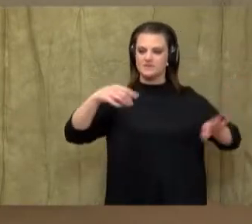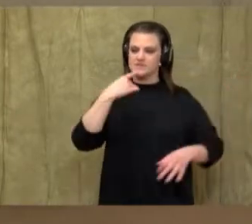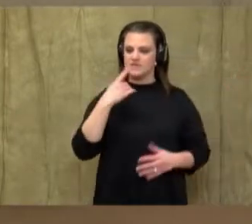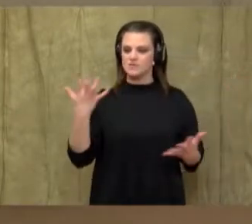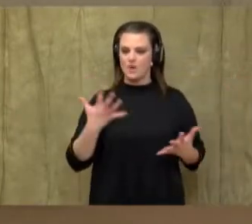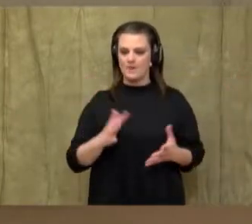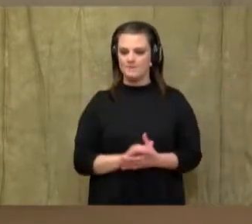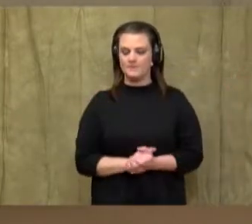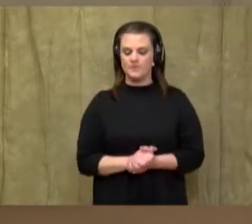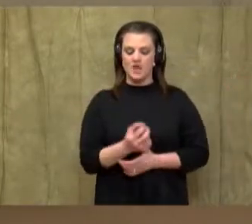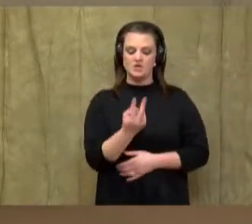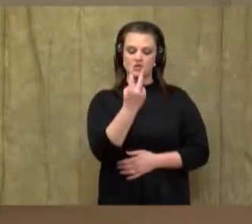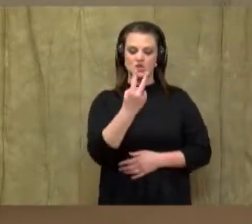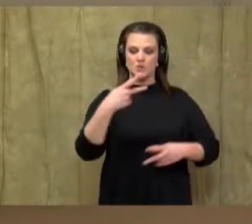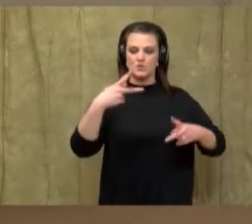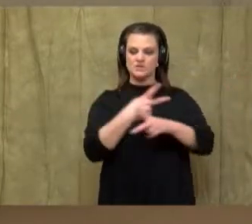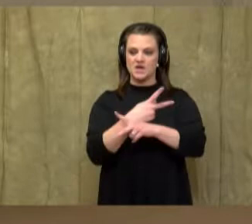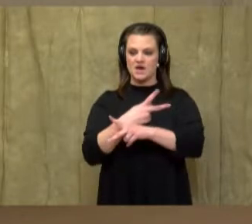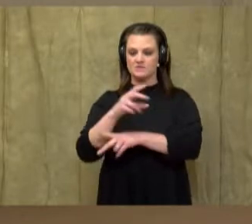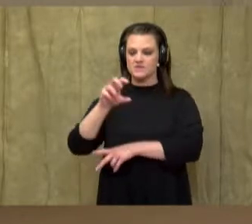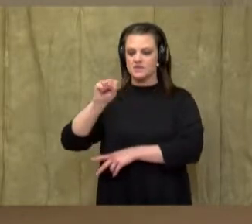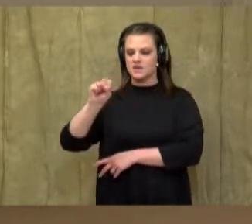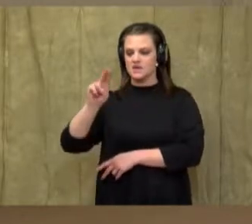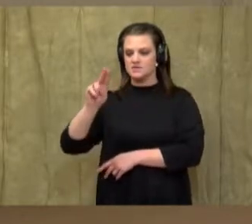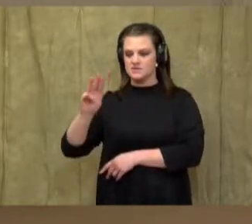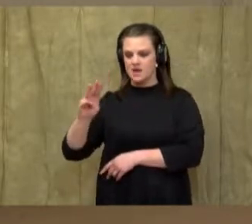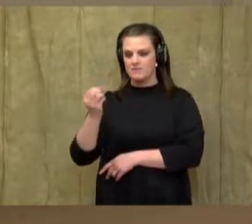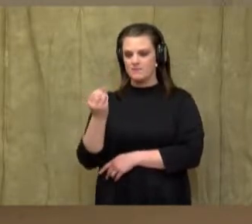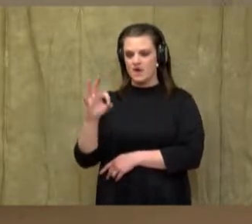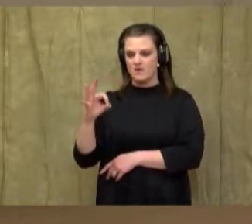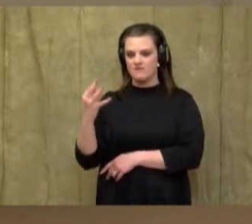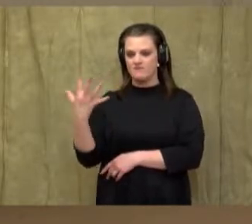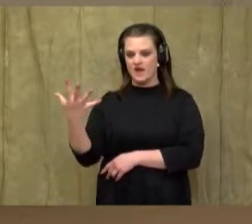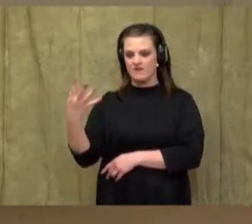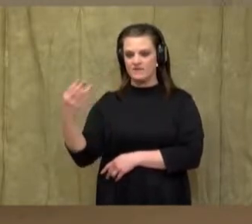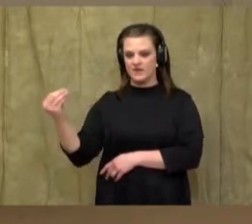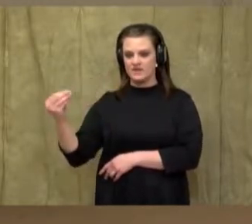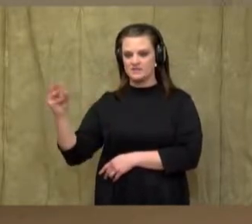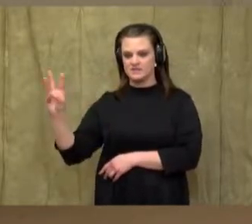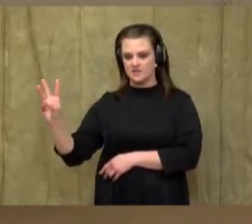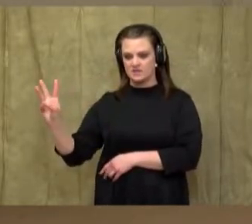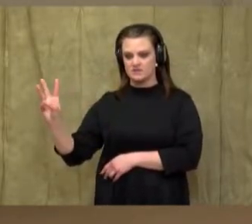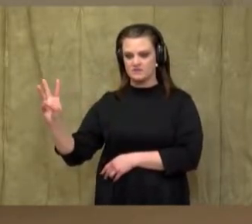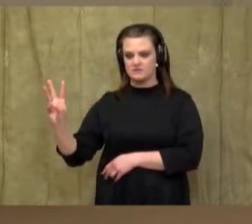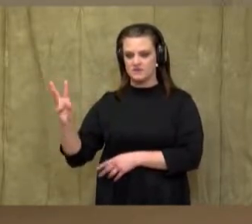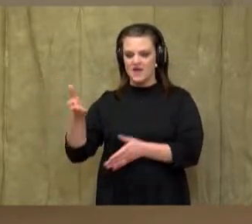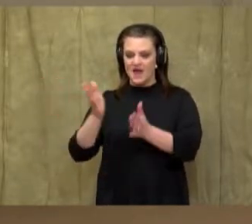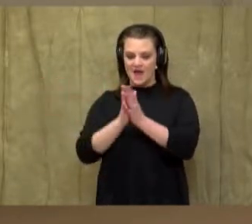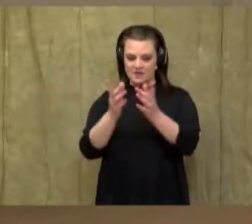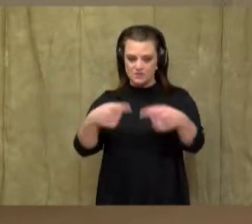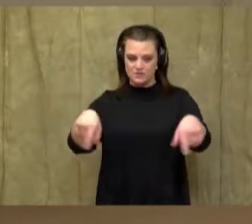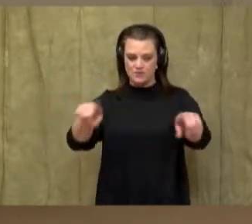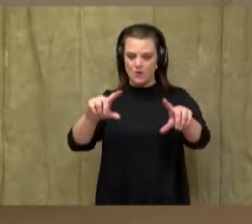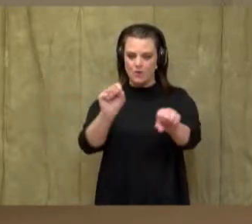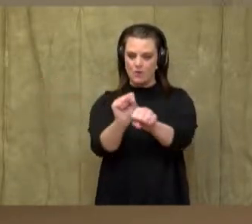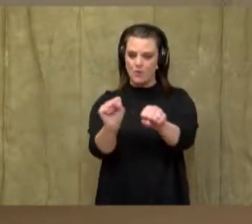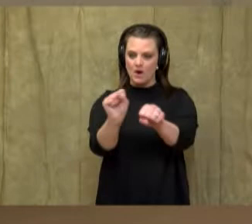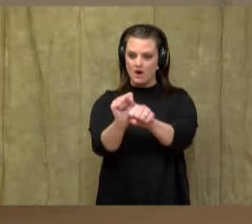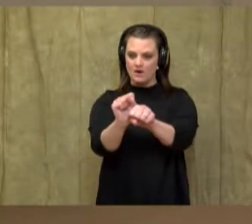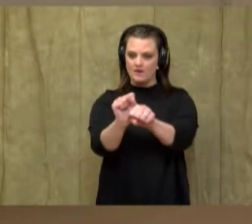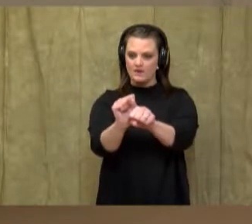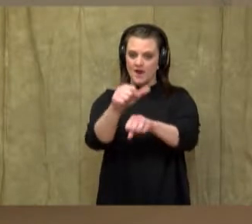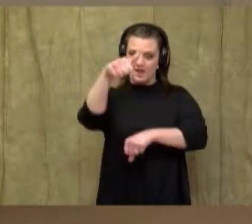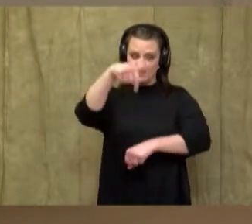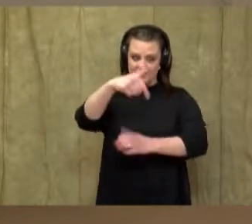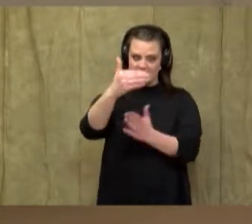says 2 times the sum of 5 and 6. And I asked you to work on that for me and bring it to